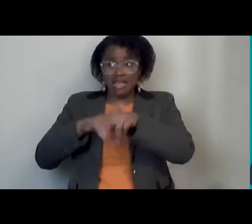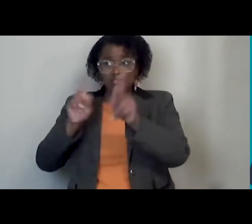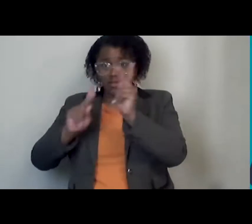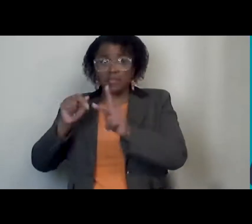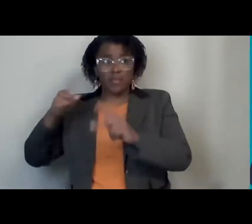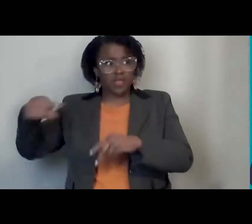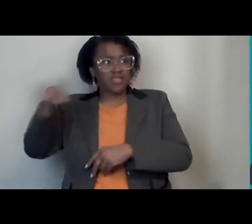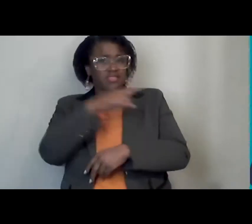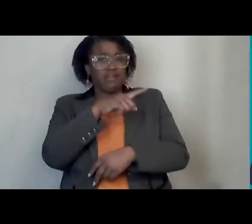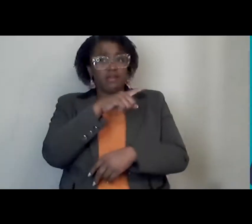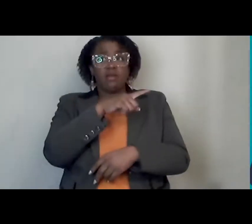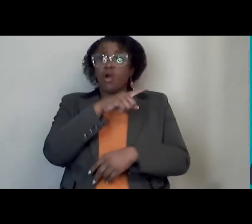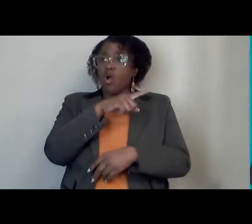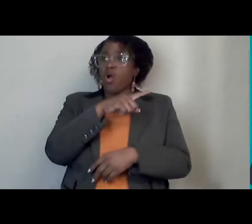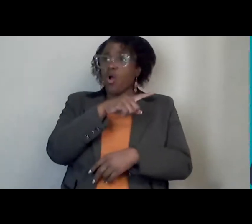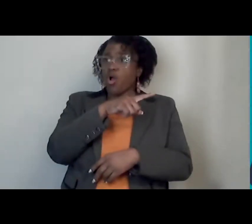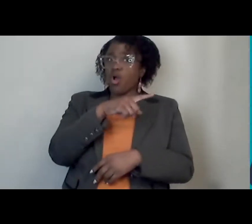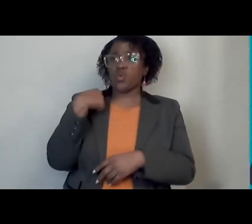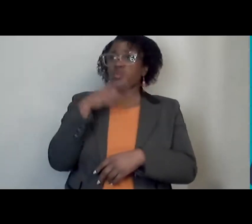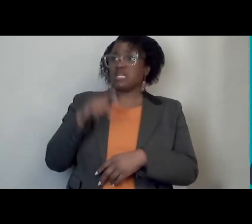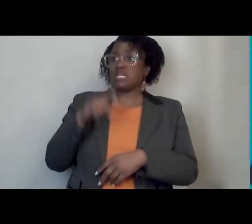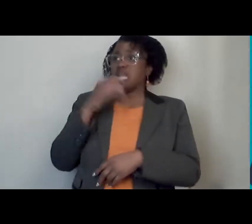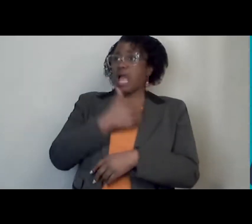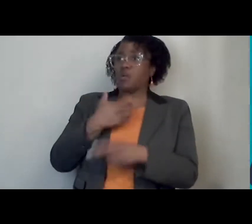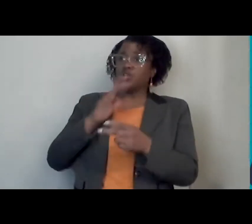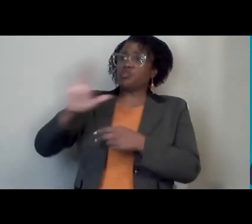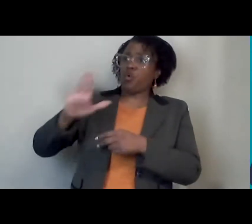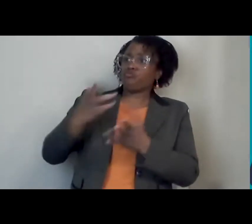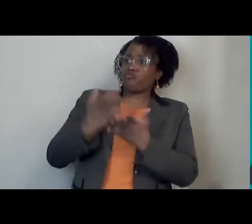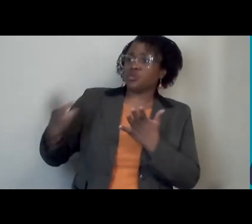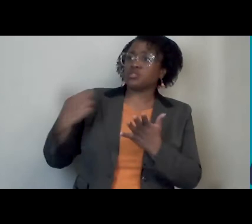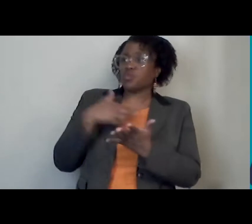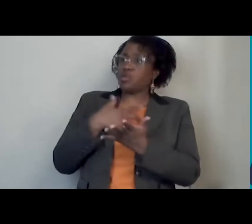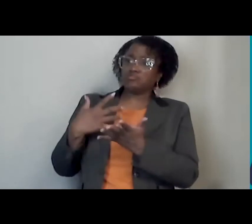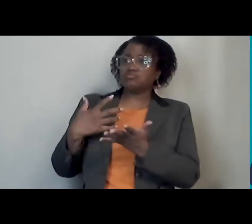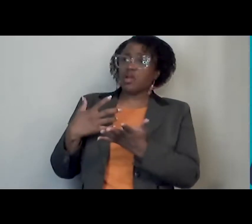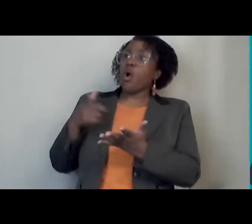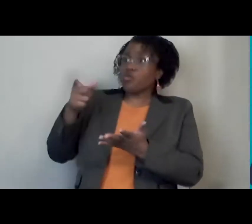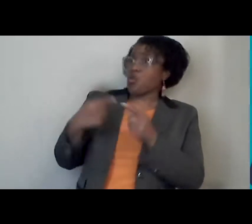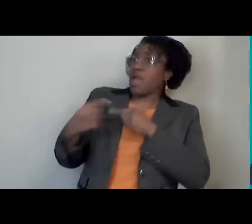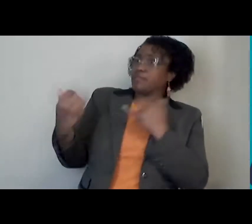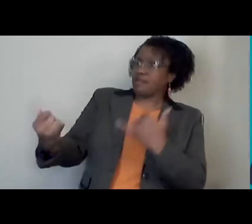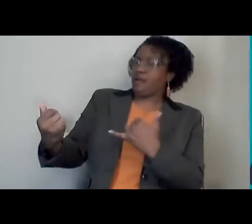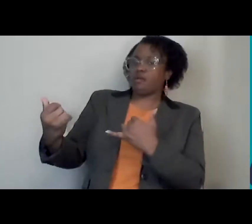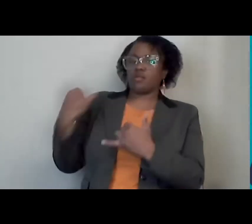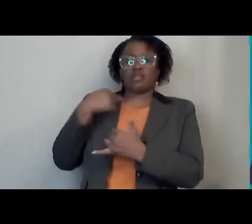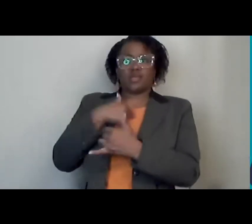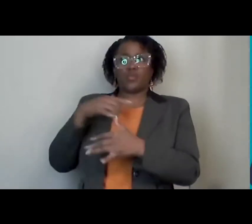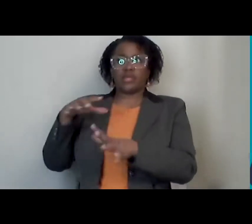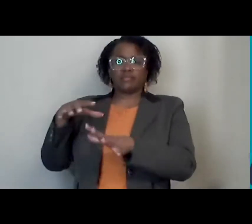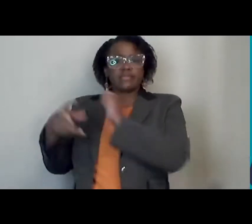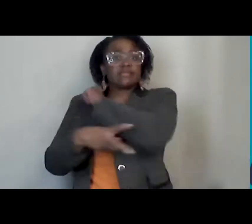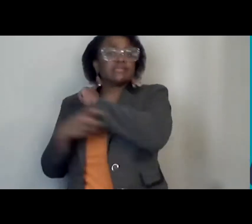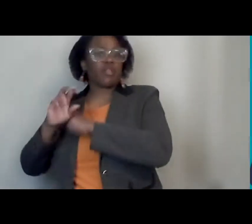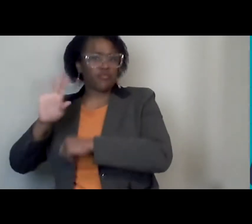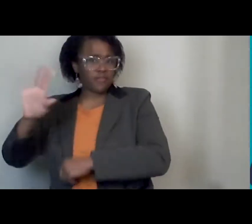that it deems as its economic political rivals. And so, since we're in a teaching around the Green